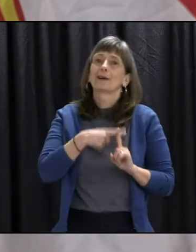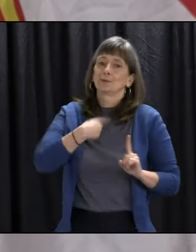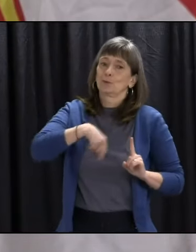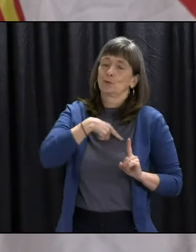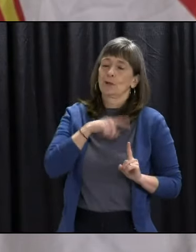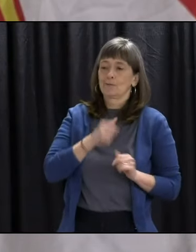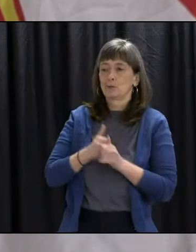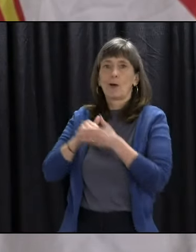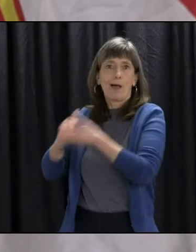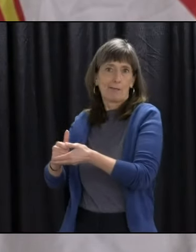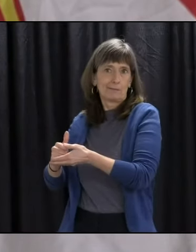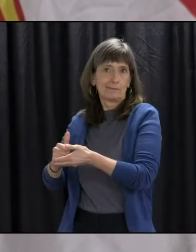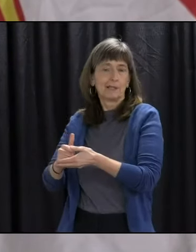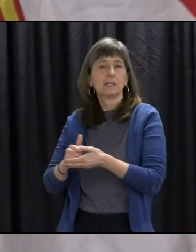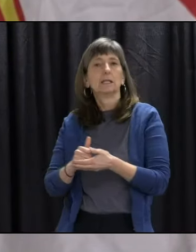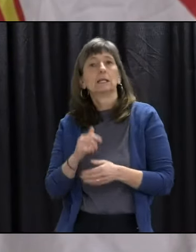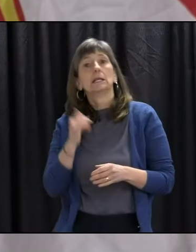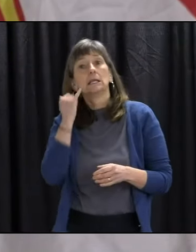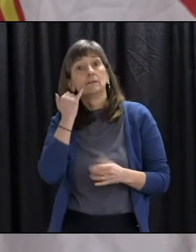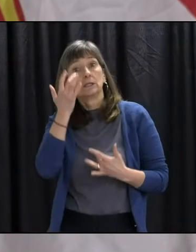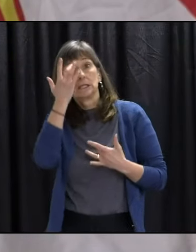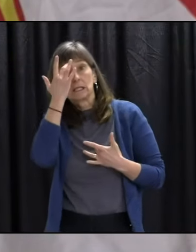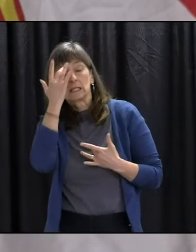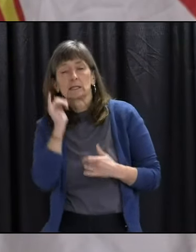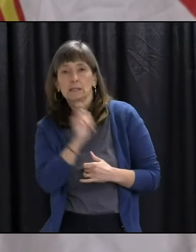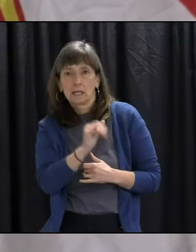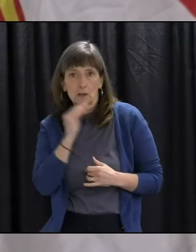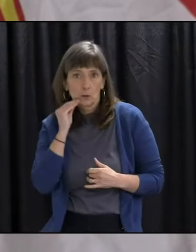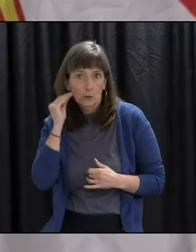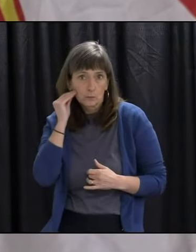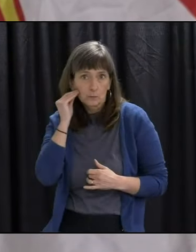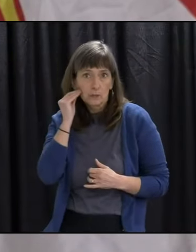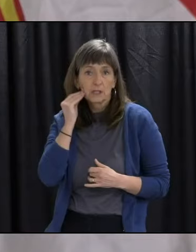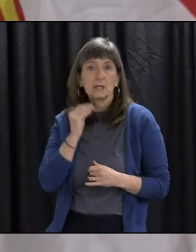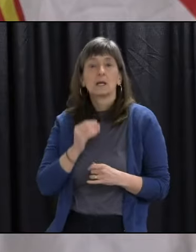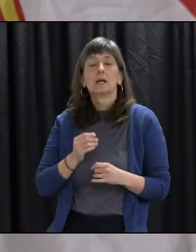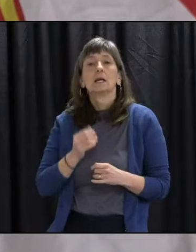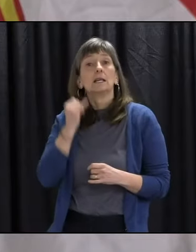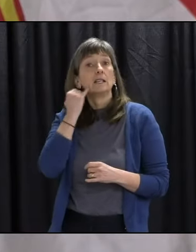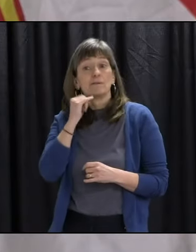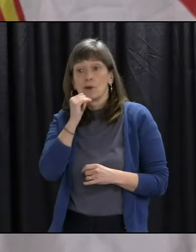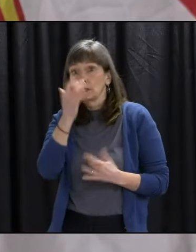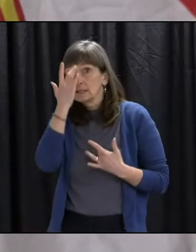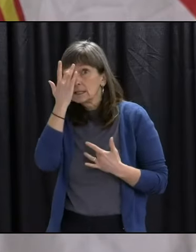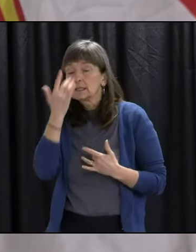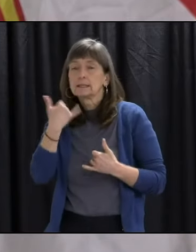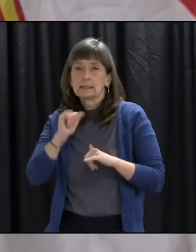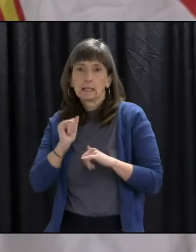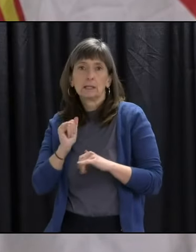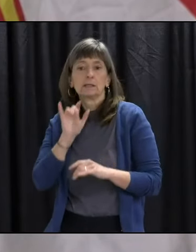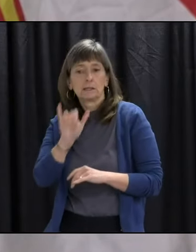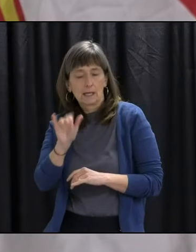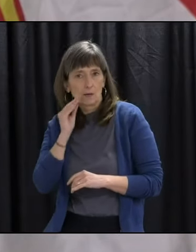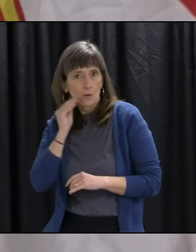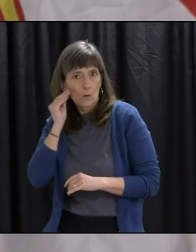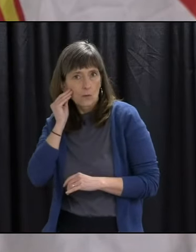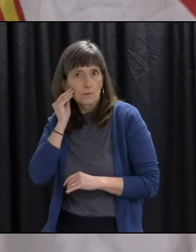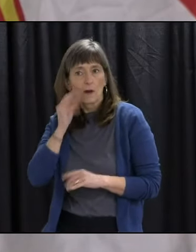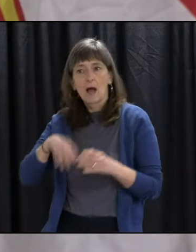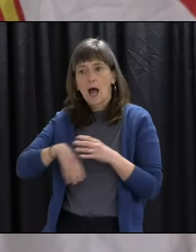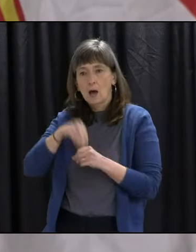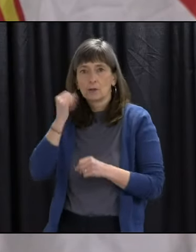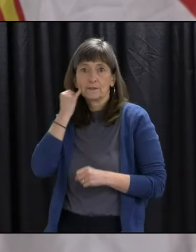possible, especially if you are unwell, and only go out for essentials when absolutely necessary. Wash your hands frequently and